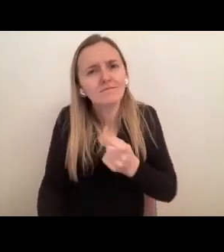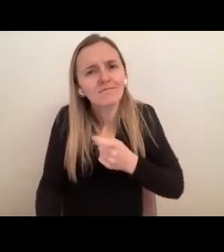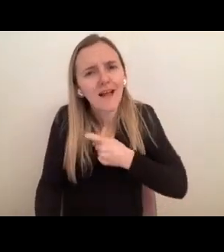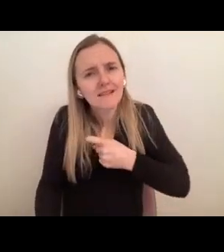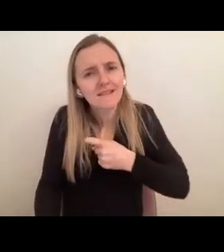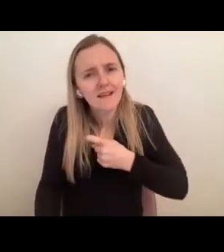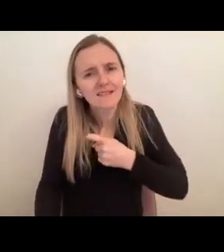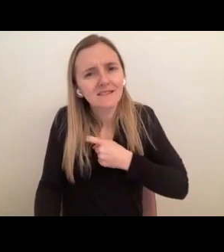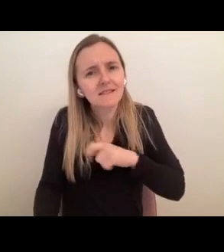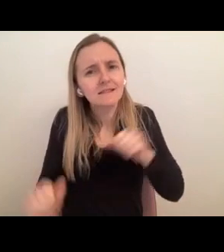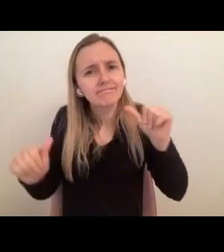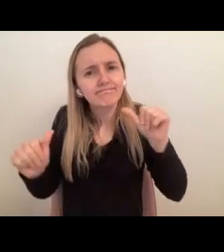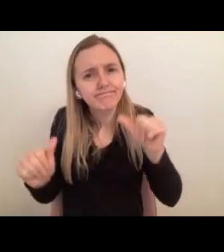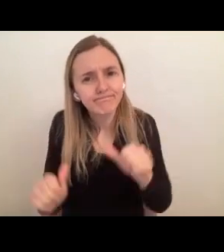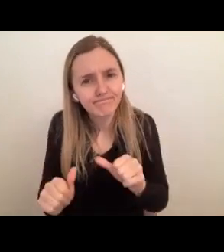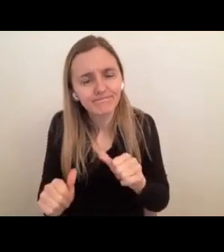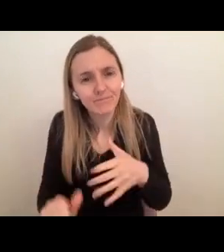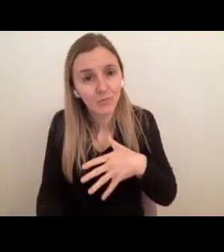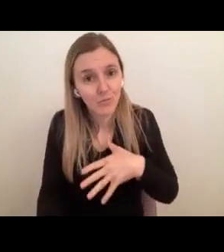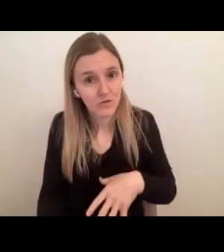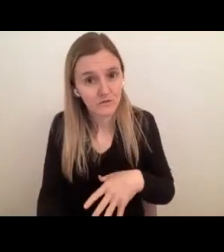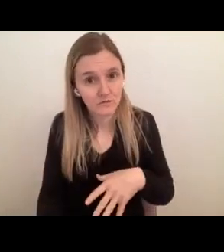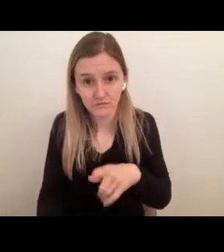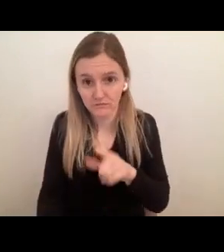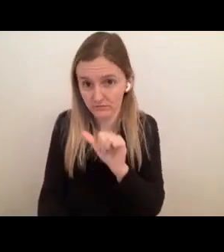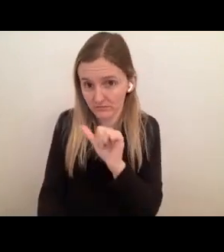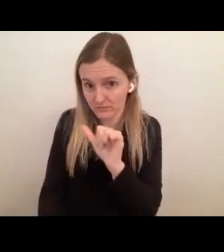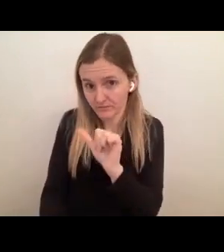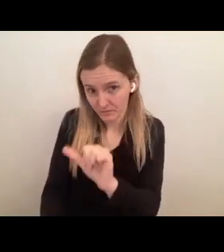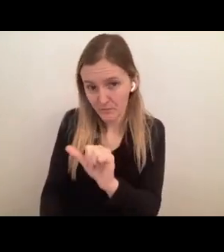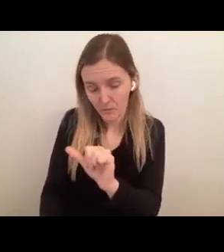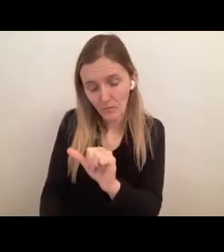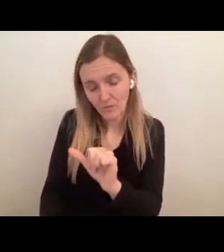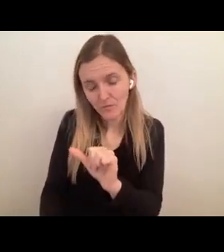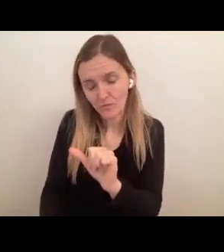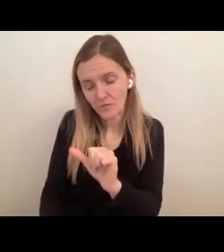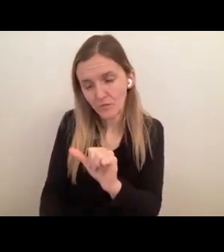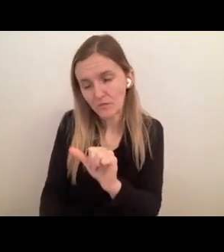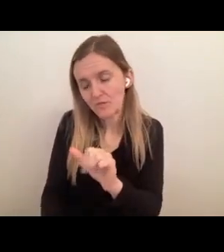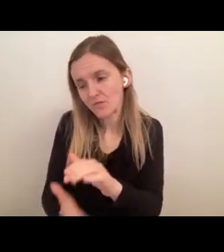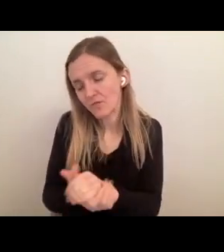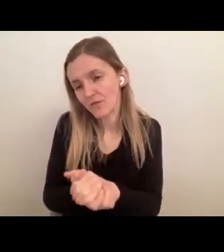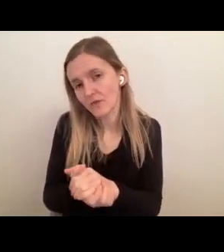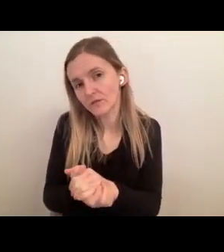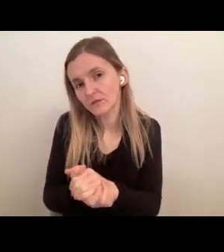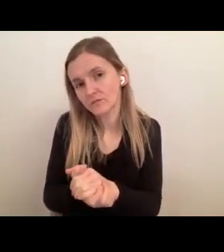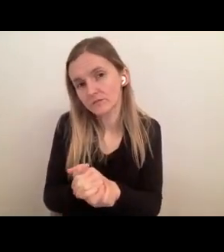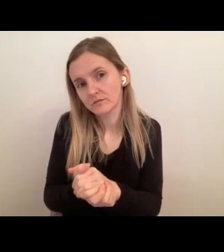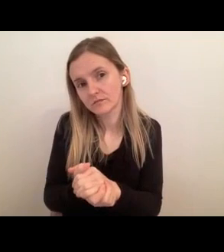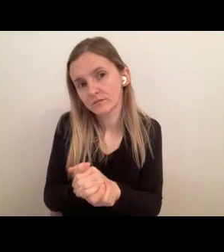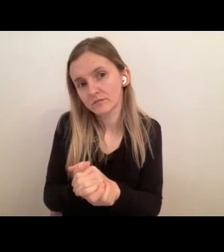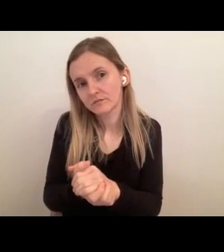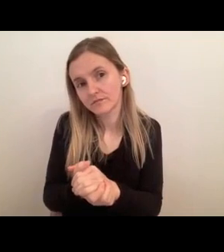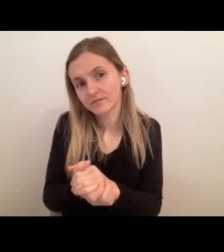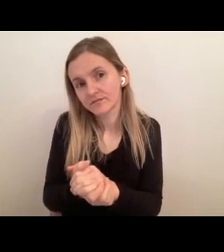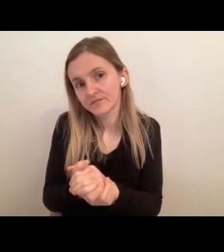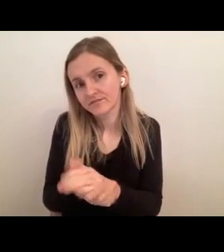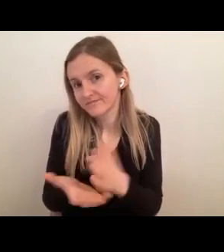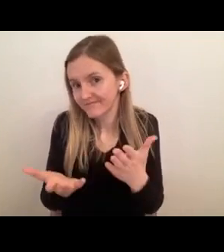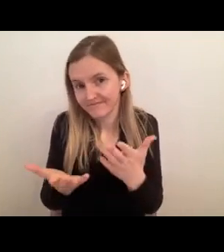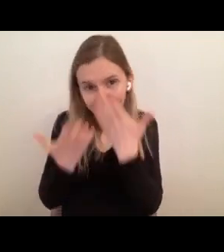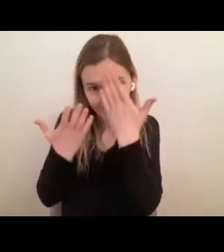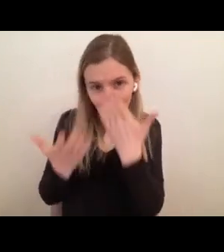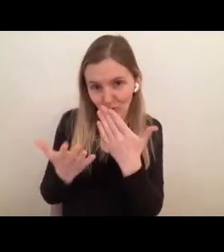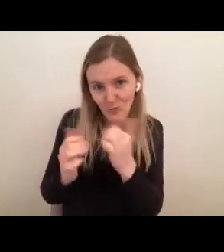we? And I think that's a really good place to start. I wonder if again, I don't know